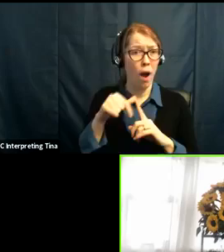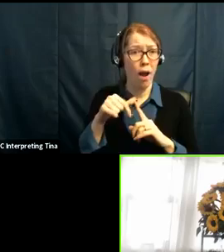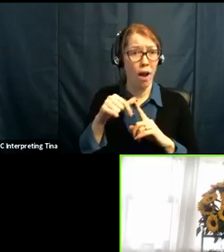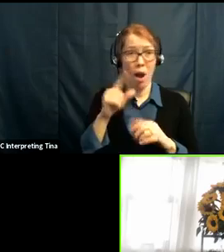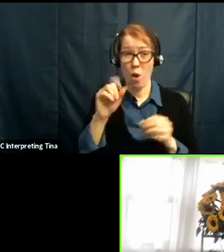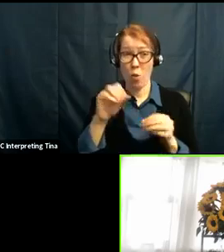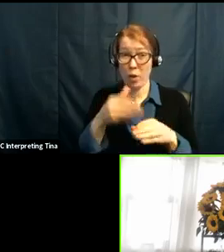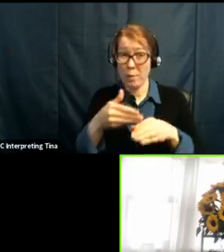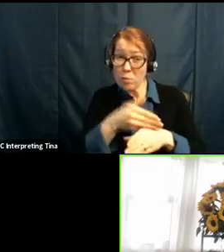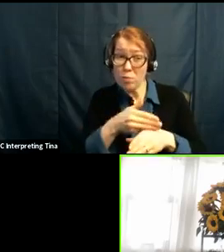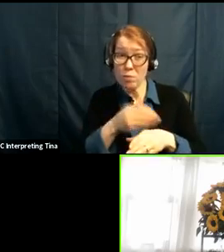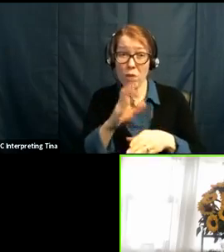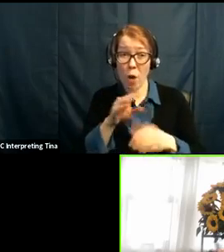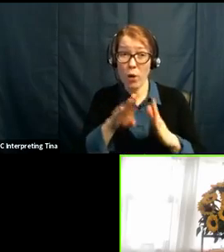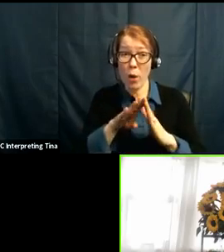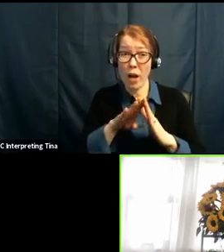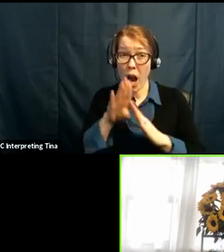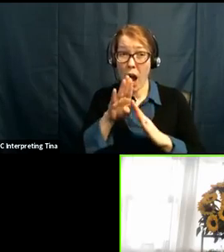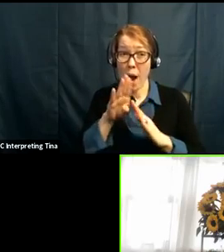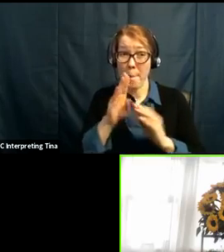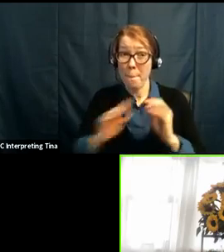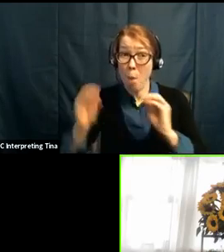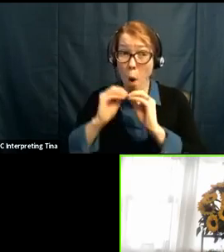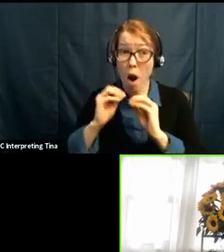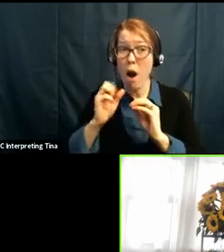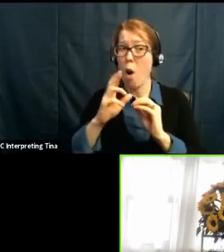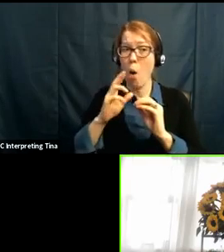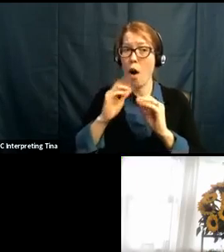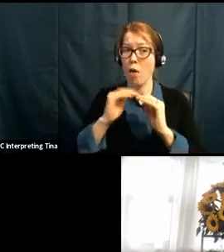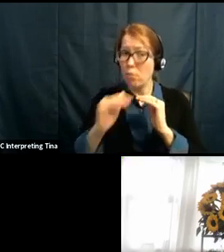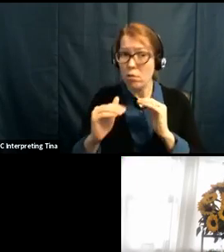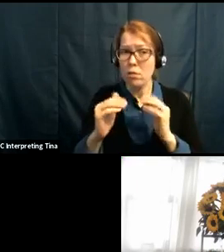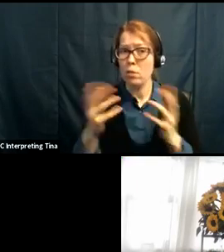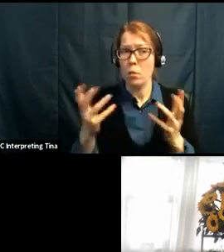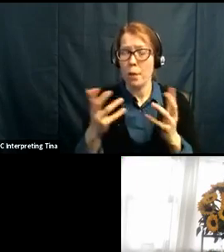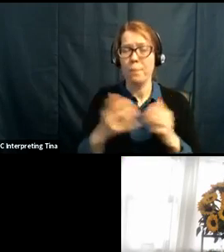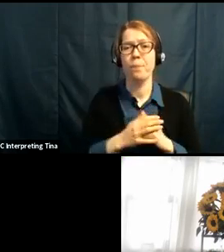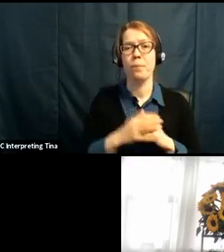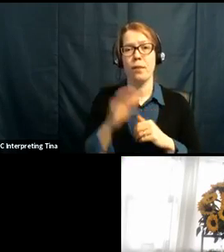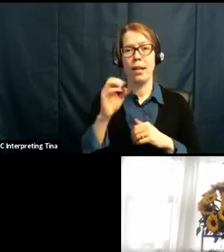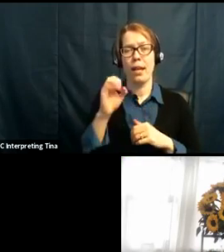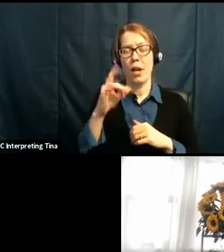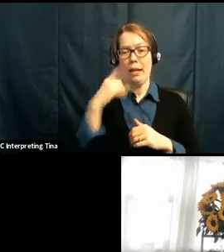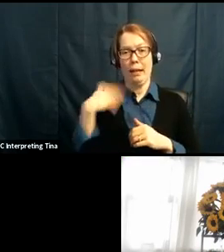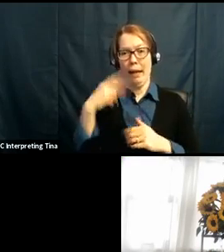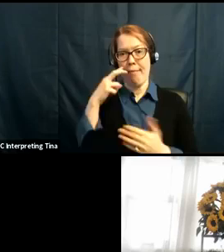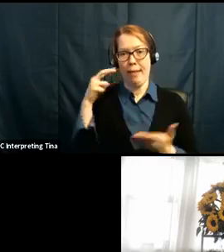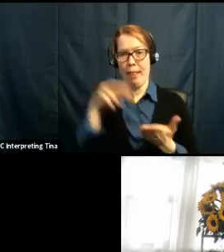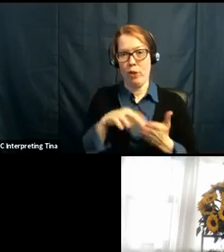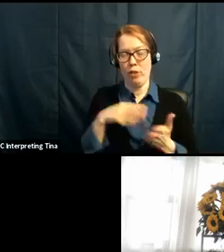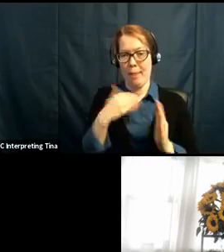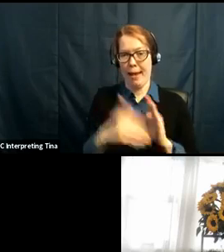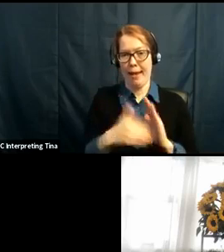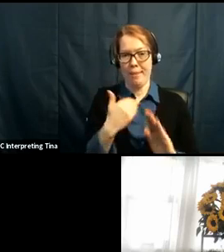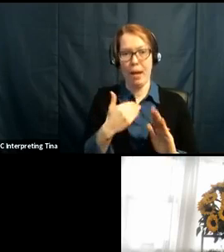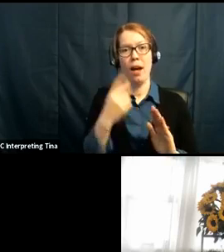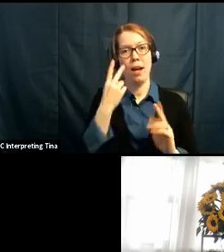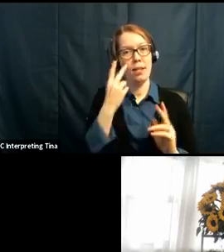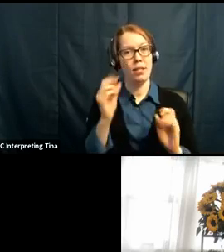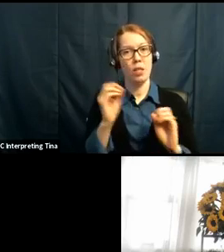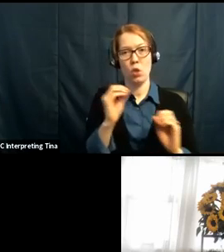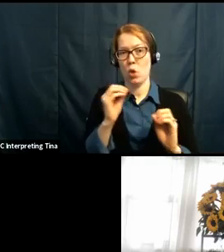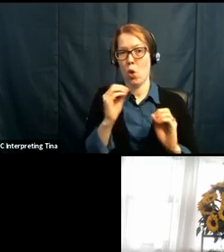any progress? Are we going up even further? Well, let me look. Since I've been on here, I haven't looked at my emails. I see